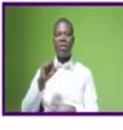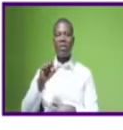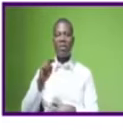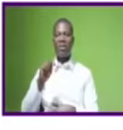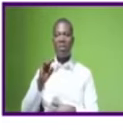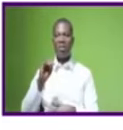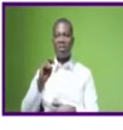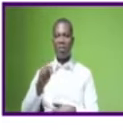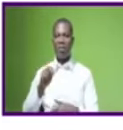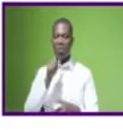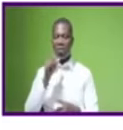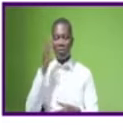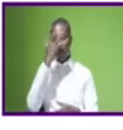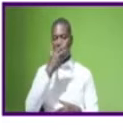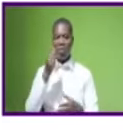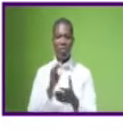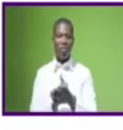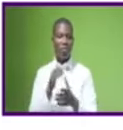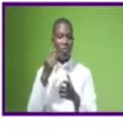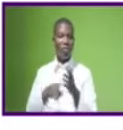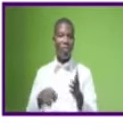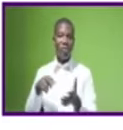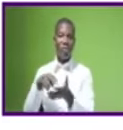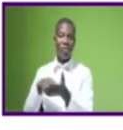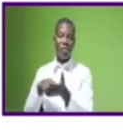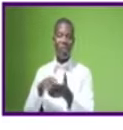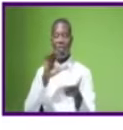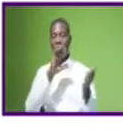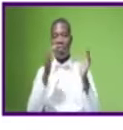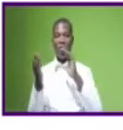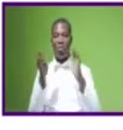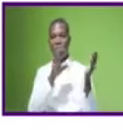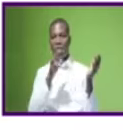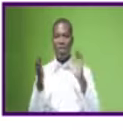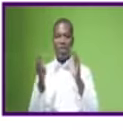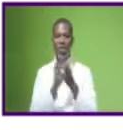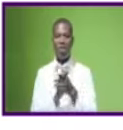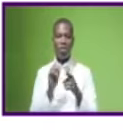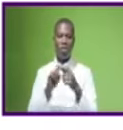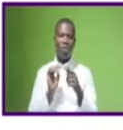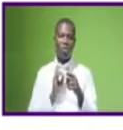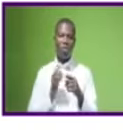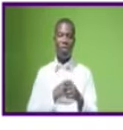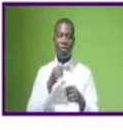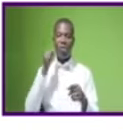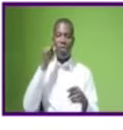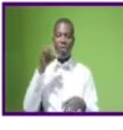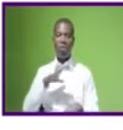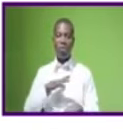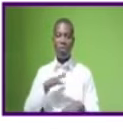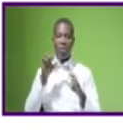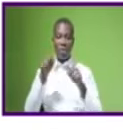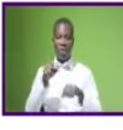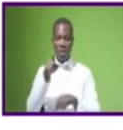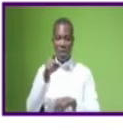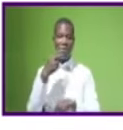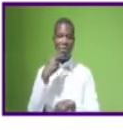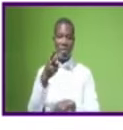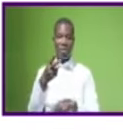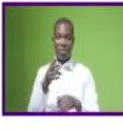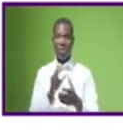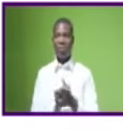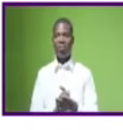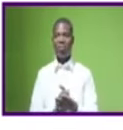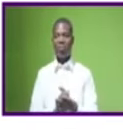beautiful. The original sweet. This image. Totu ya man kura. Momo ma mubetune. When you compare